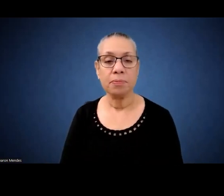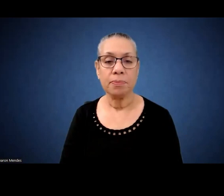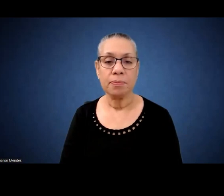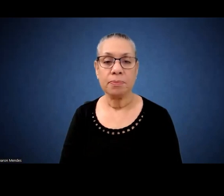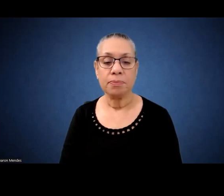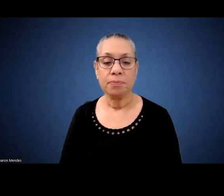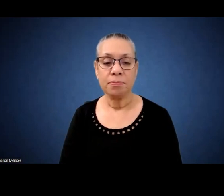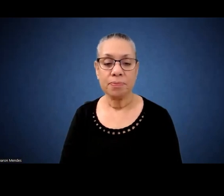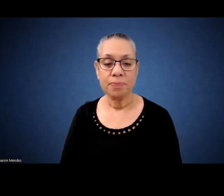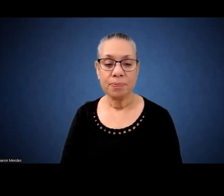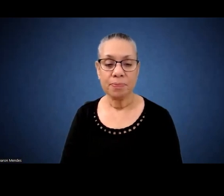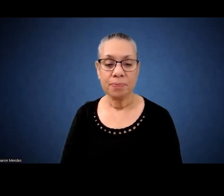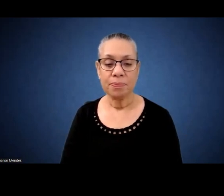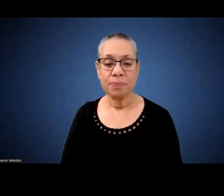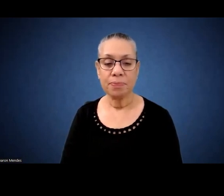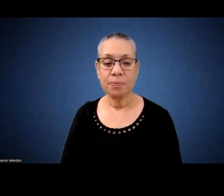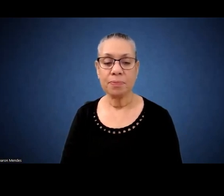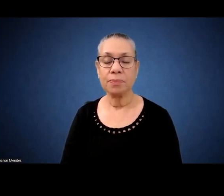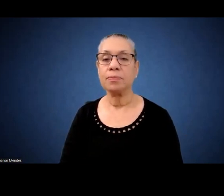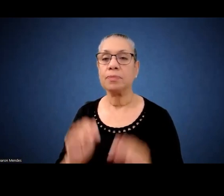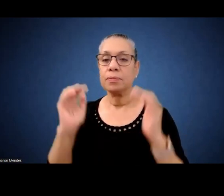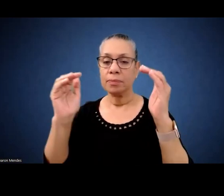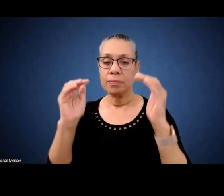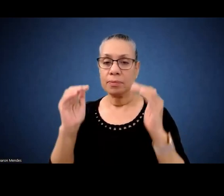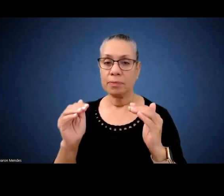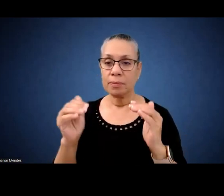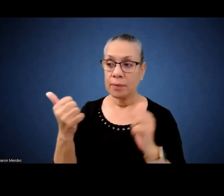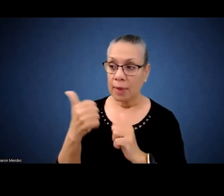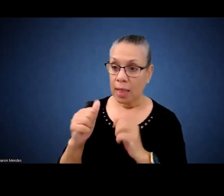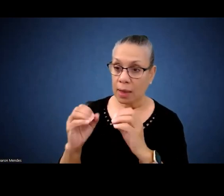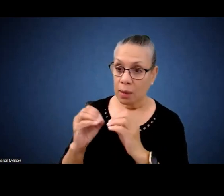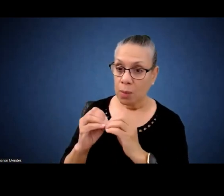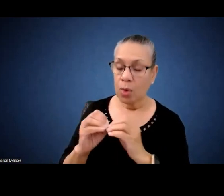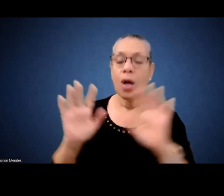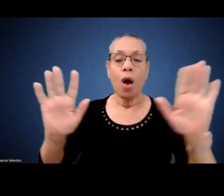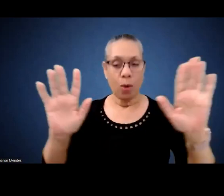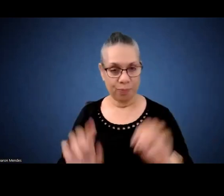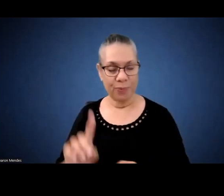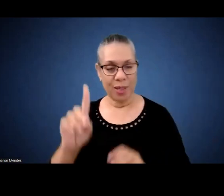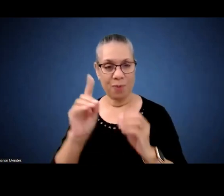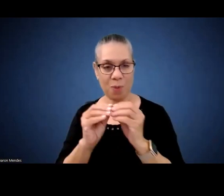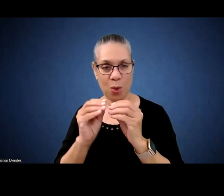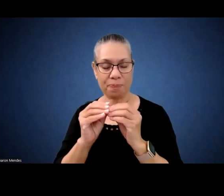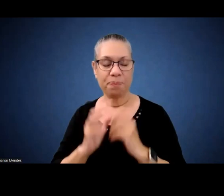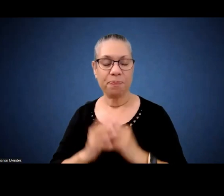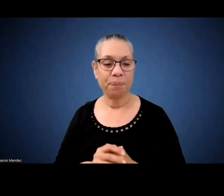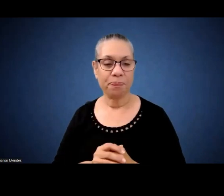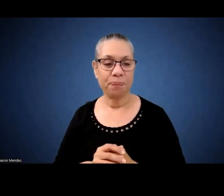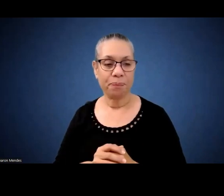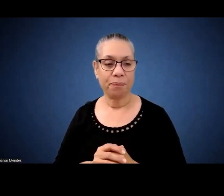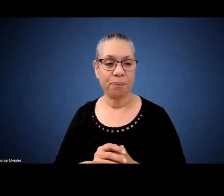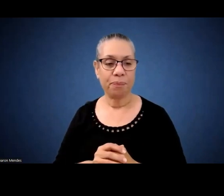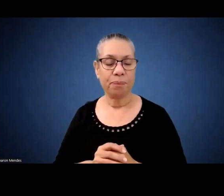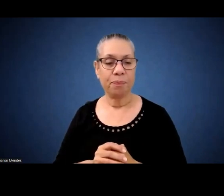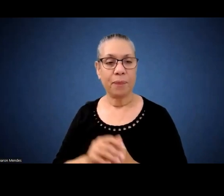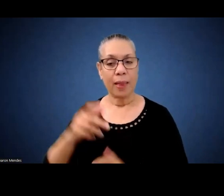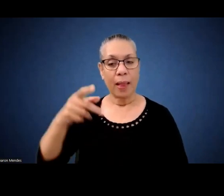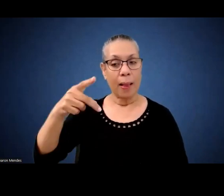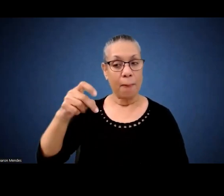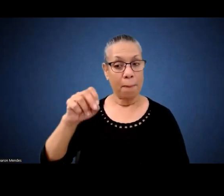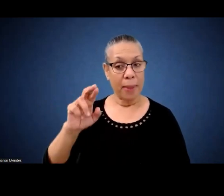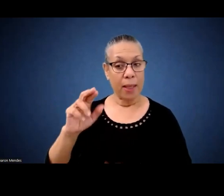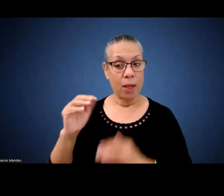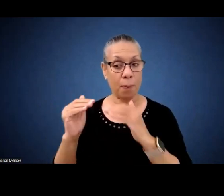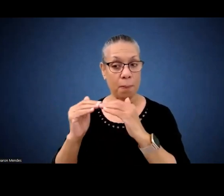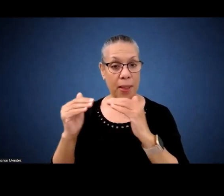Thank you. So Michaela and Yvonne, am I missing? Oh, there's one. Is a peer mentor a person